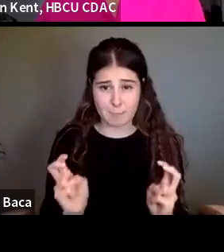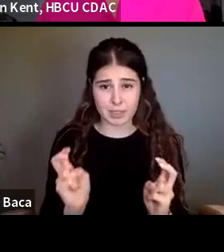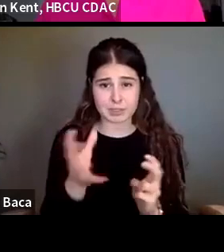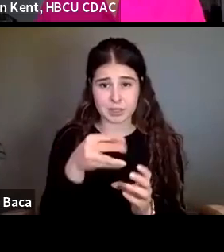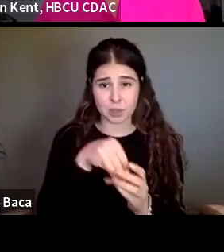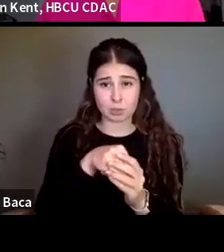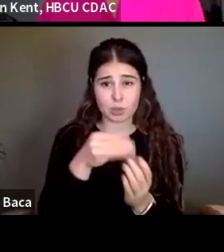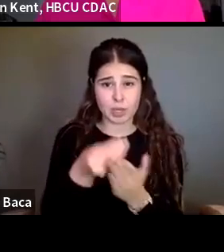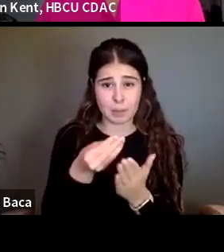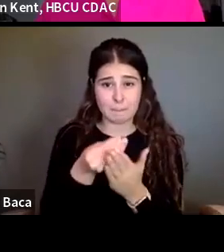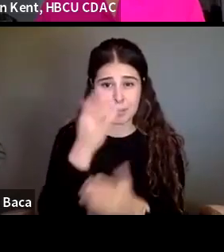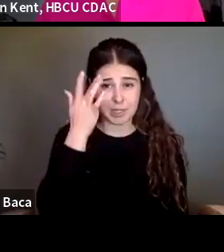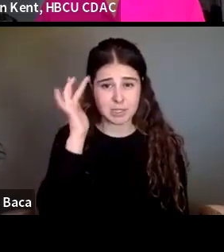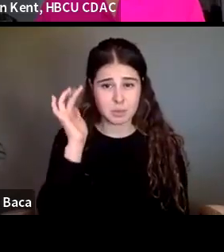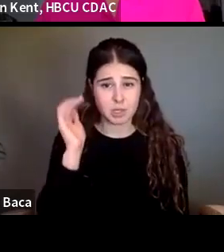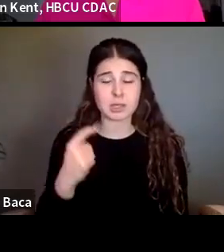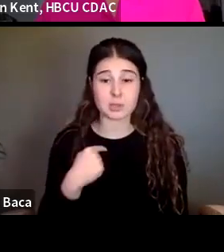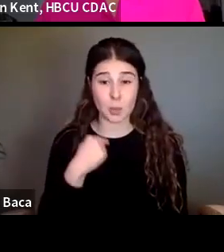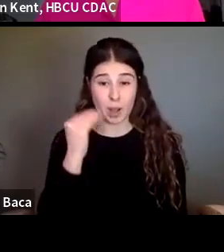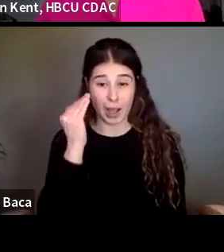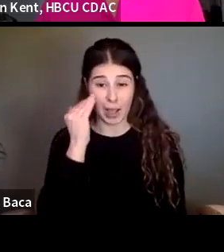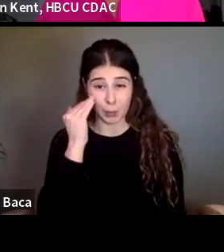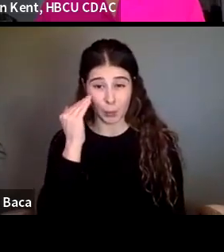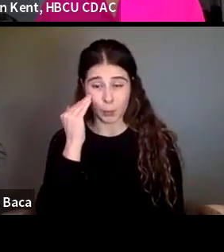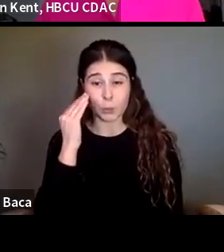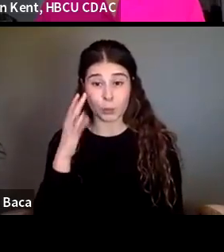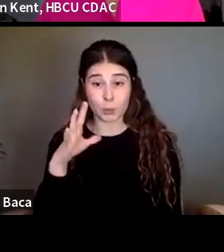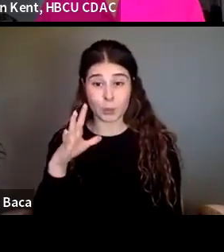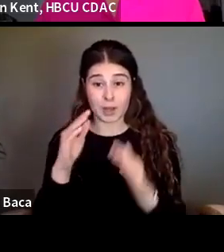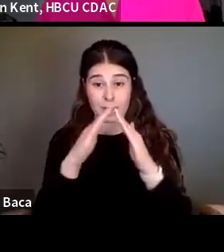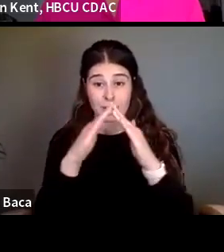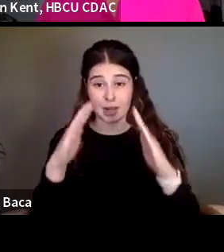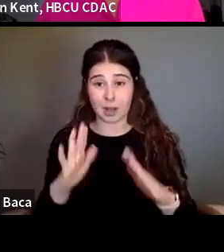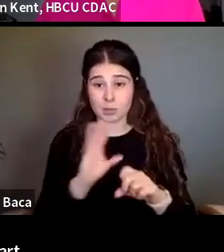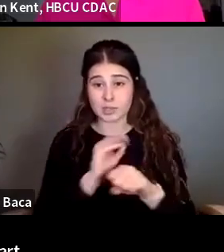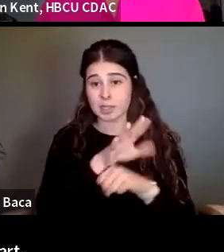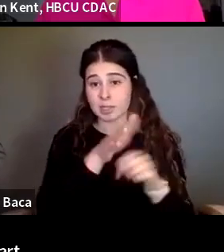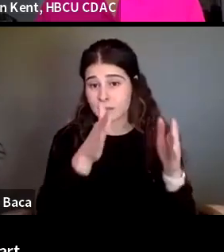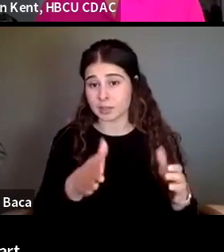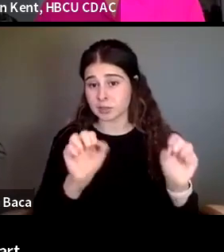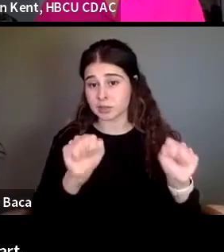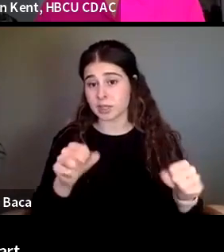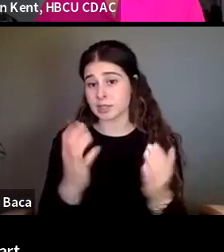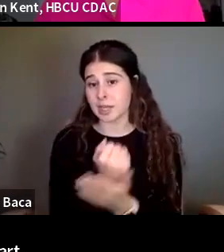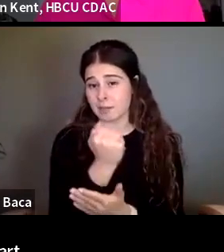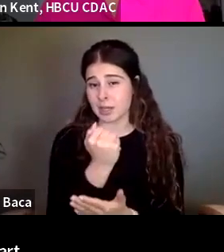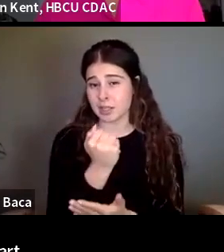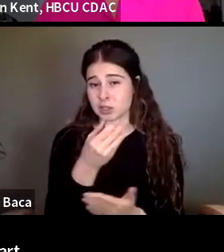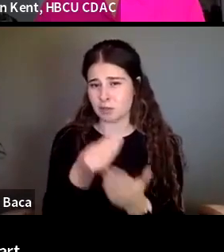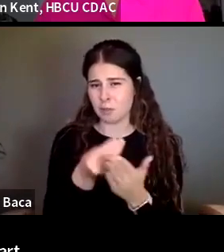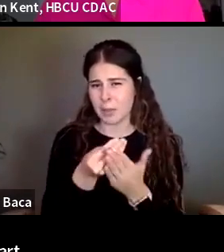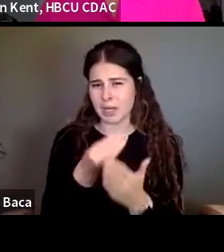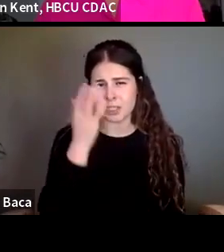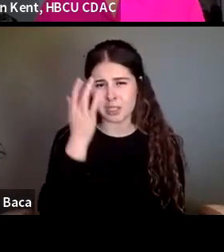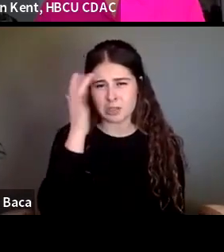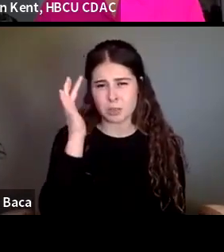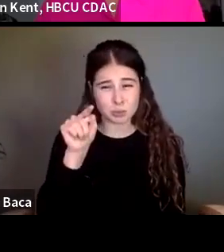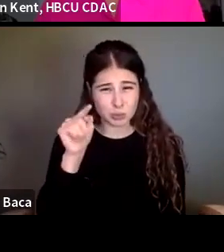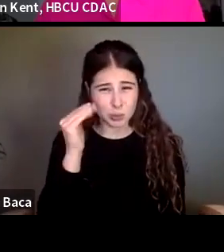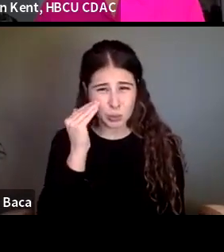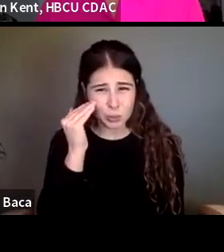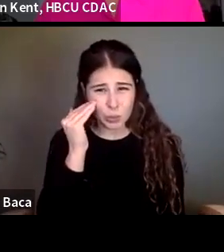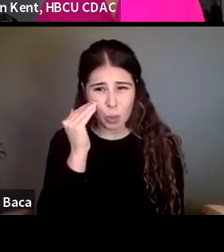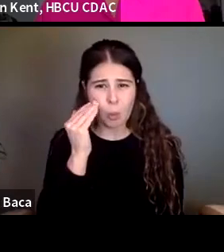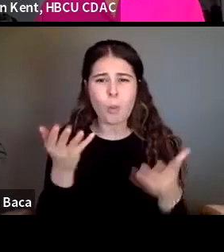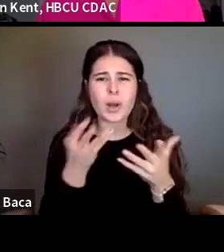counselors can take advantage of Money Smart. I'm curious, do you have any sense of how housing counselors are using Money Smart? where